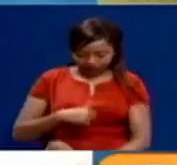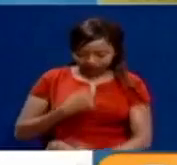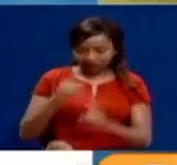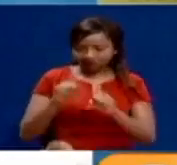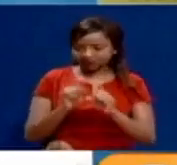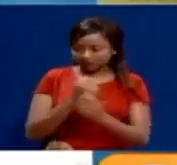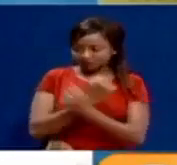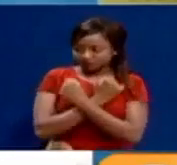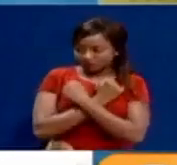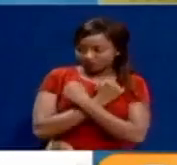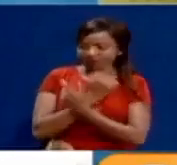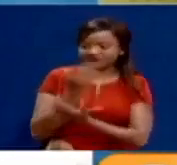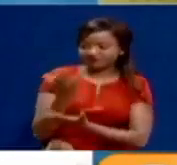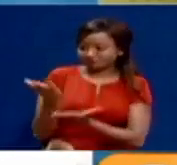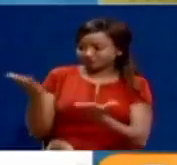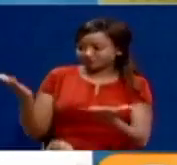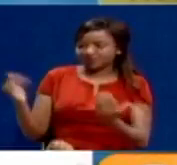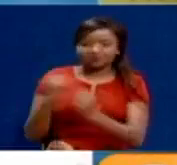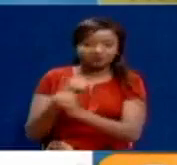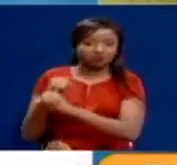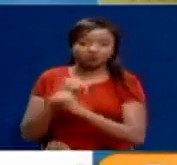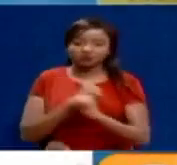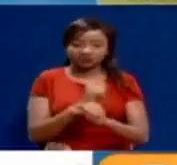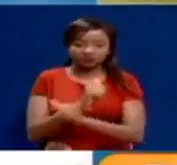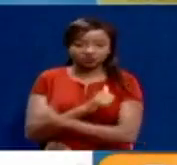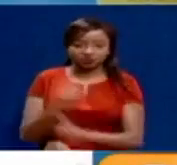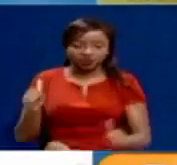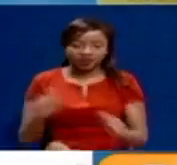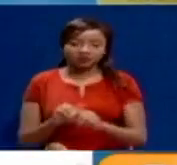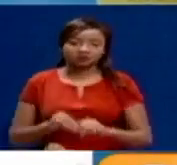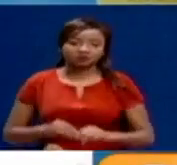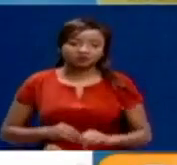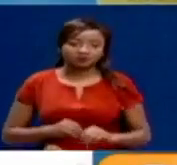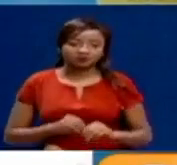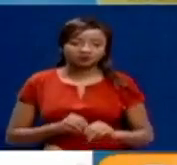and avoid the risk of being infected or infecting others.